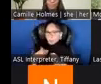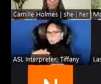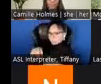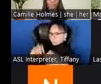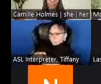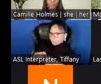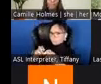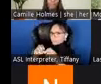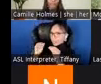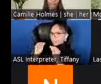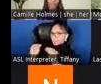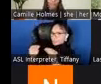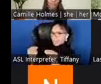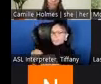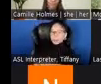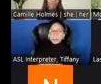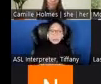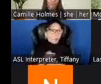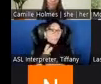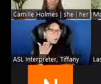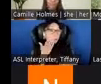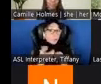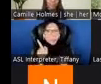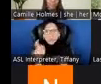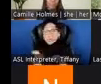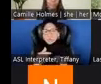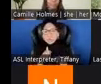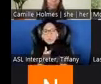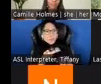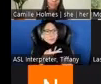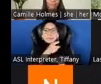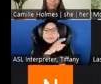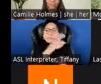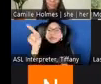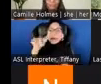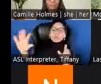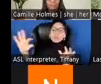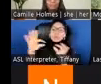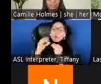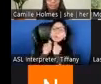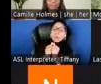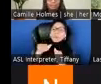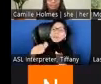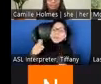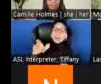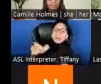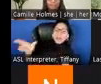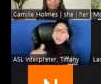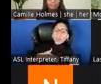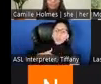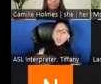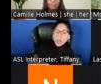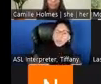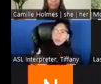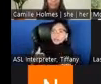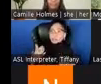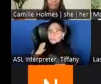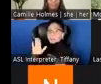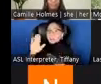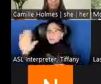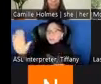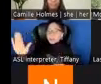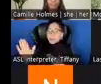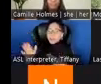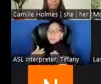also exploring other opportunities with other people and other landlords that we have a better history with, right? We still have